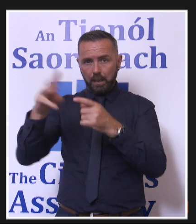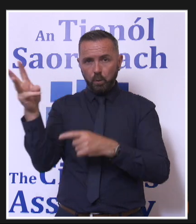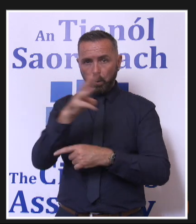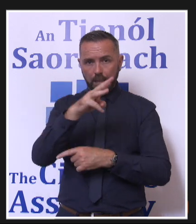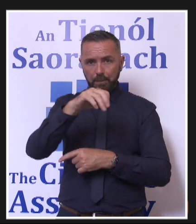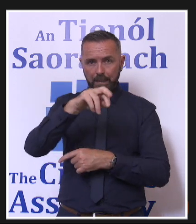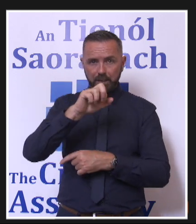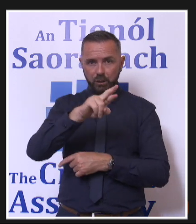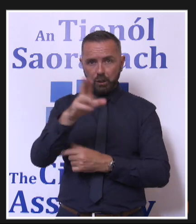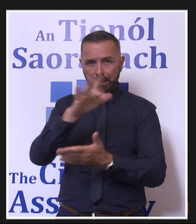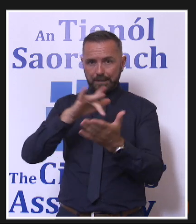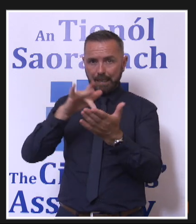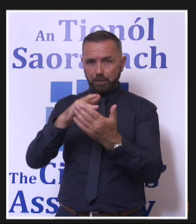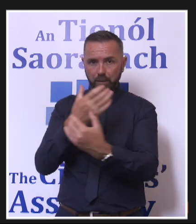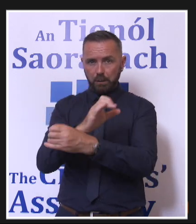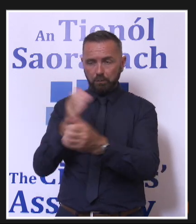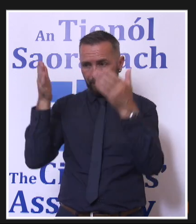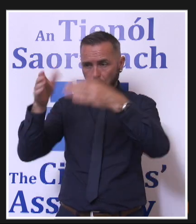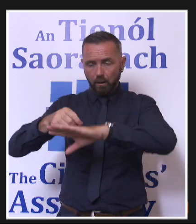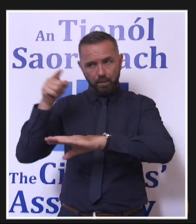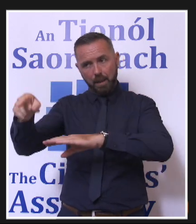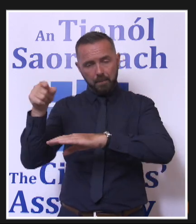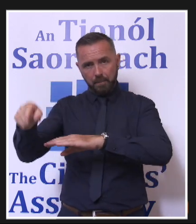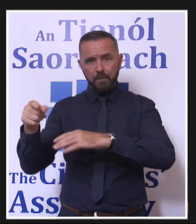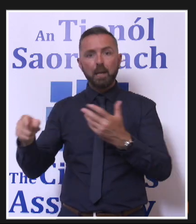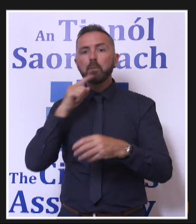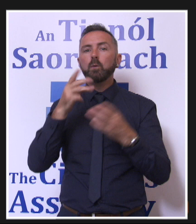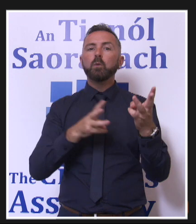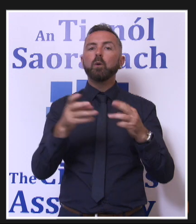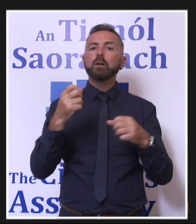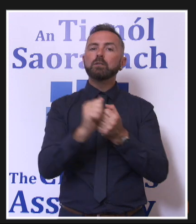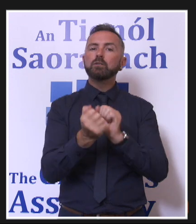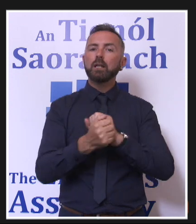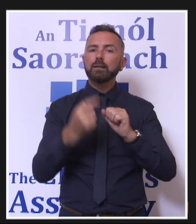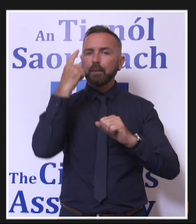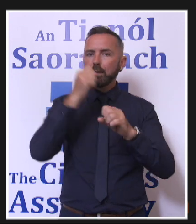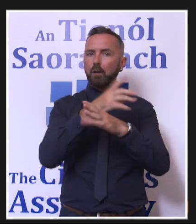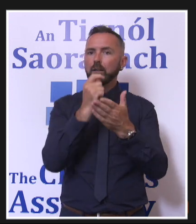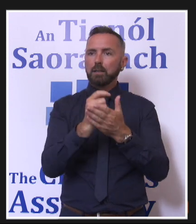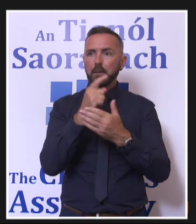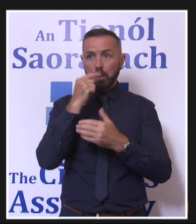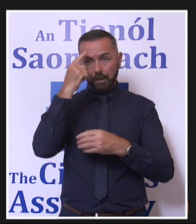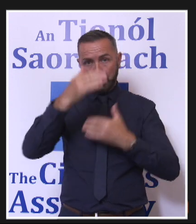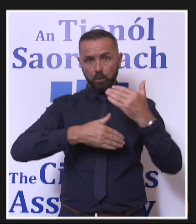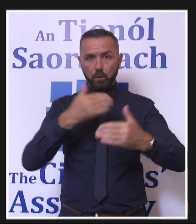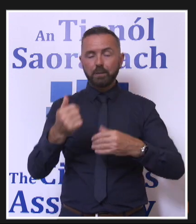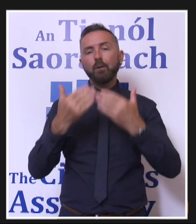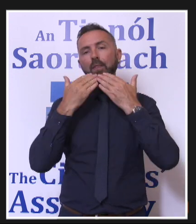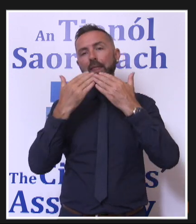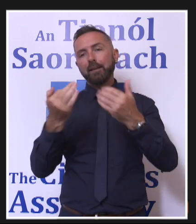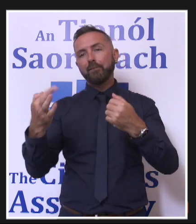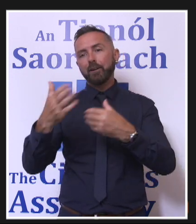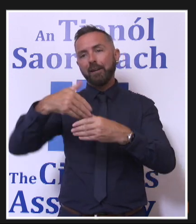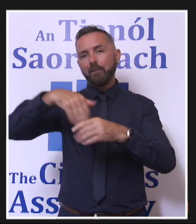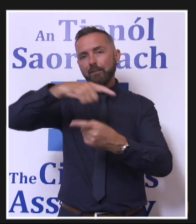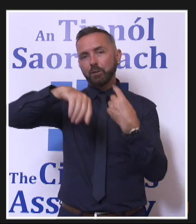So, you know, we're working, changing, thinking all the time. And yeah, we're getting somewhere, I hope. But anyway, thanks so much for letting us be part of this day. It's